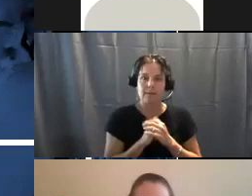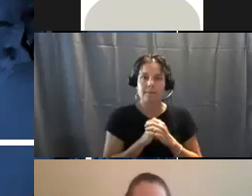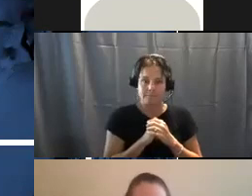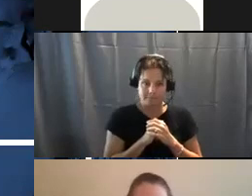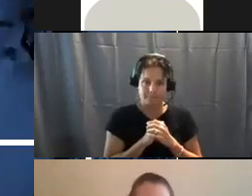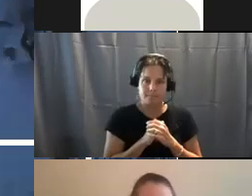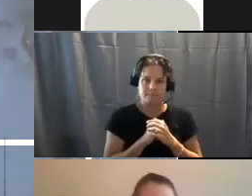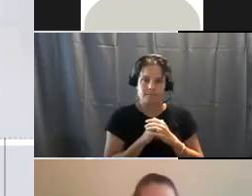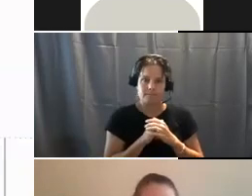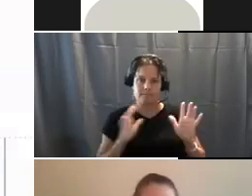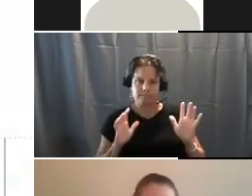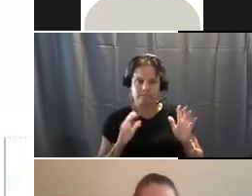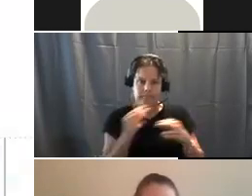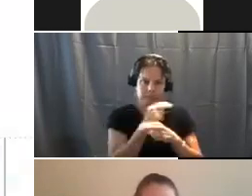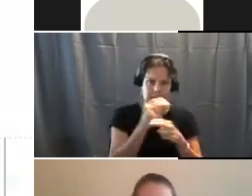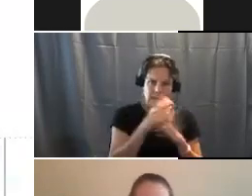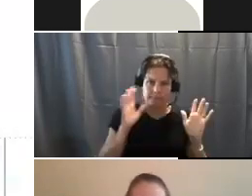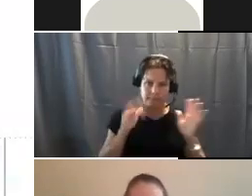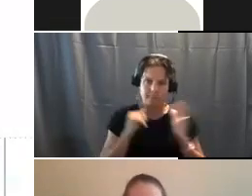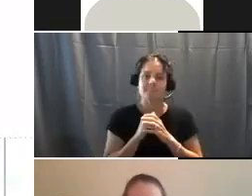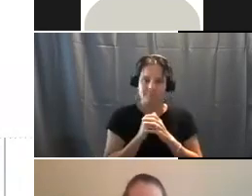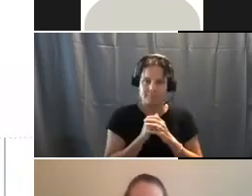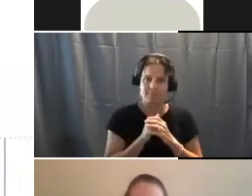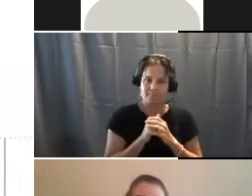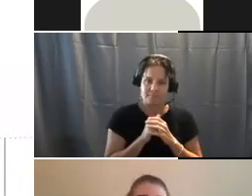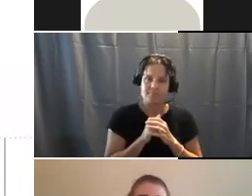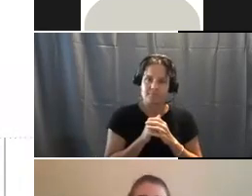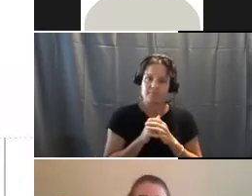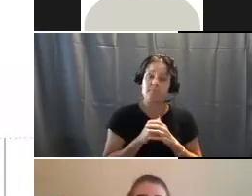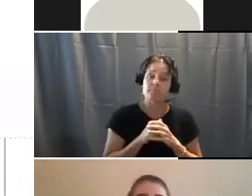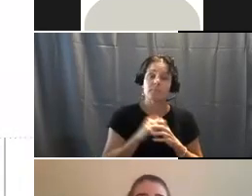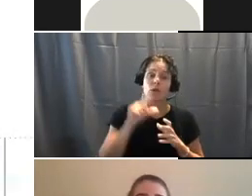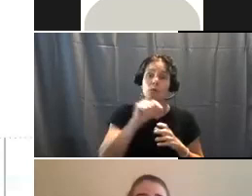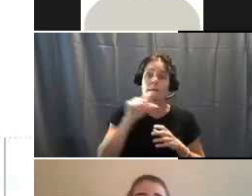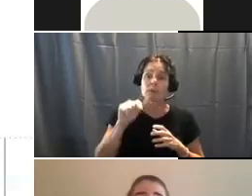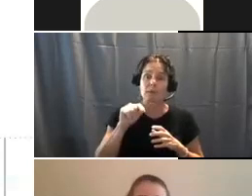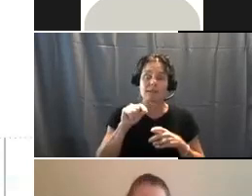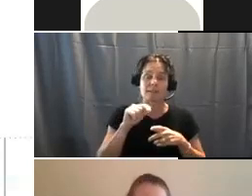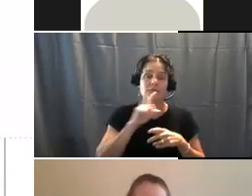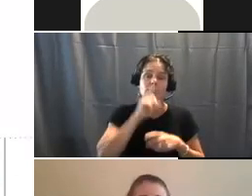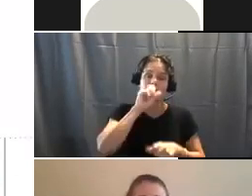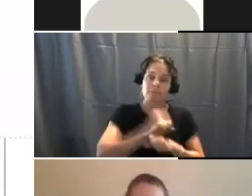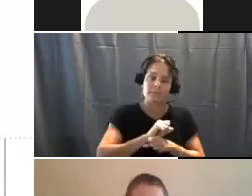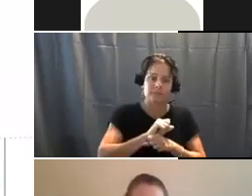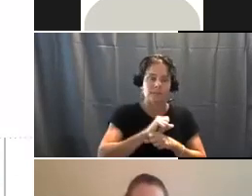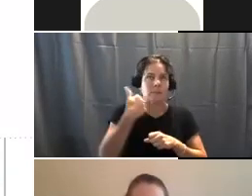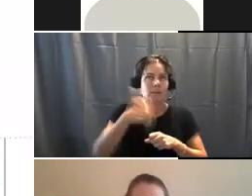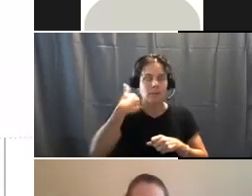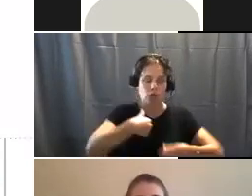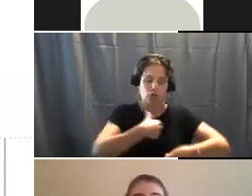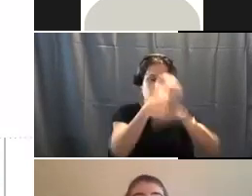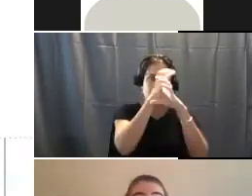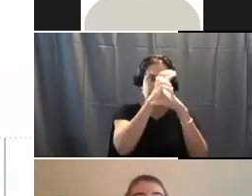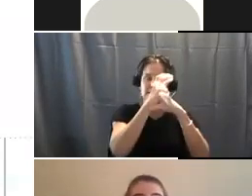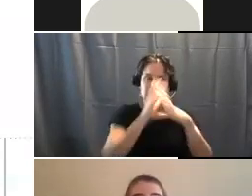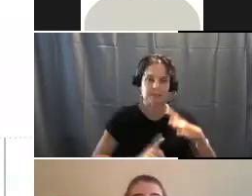Okay. Ooh. There you go. All right, so 2020 has brought a plethora of different crises.